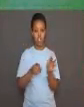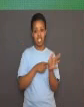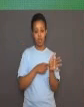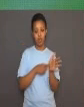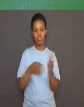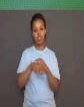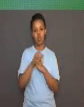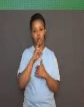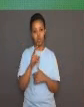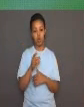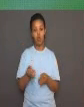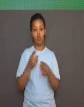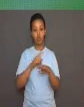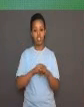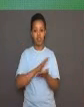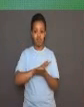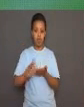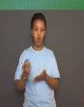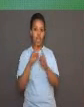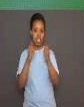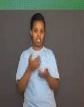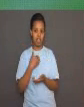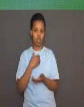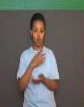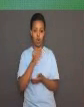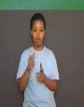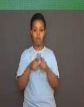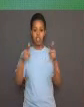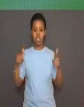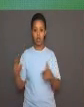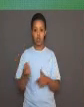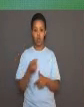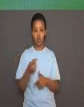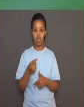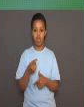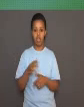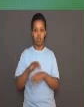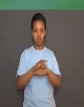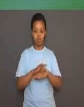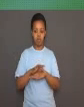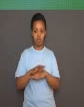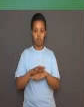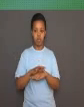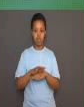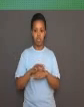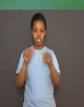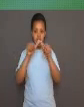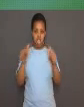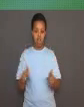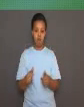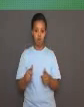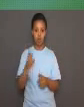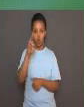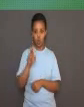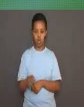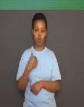generally flat in shape and have a large surface area to volume ratio. This